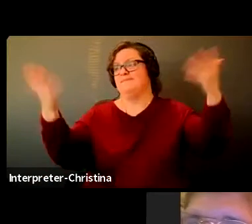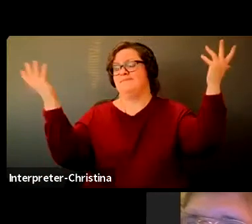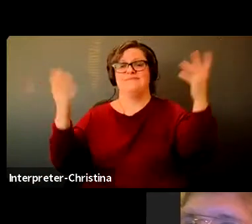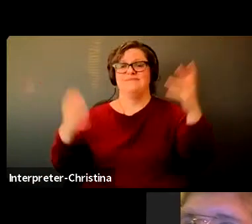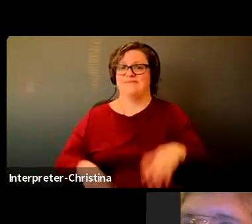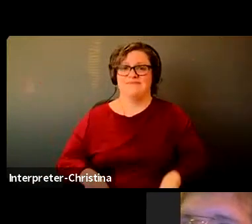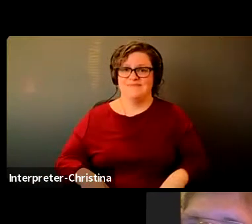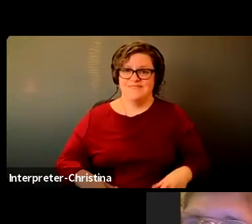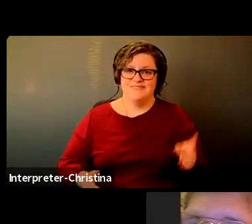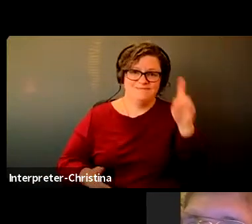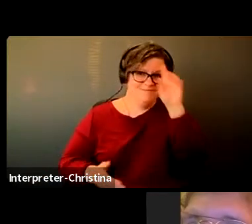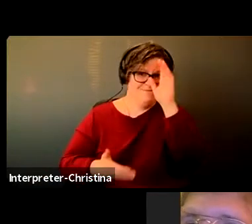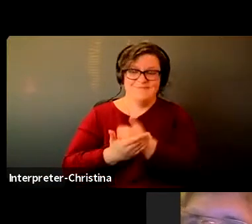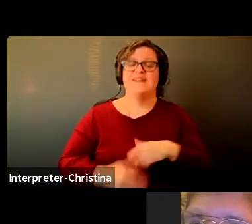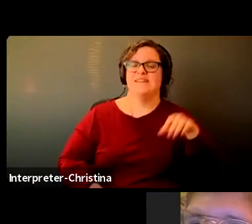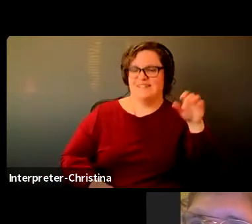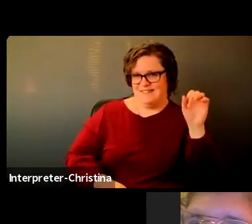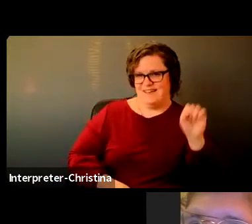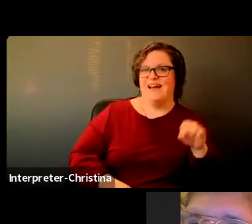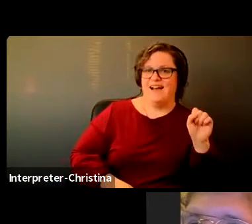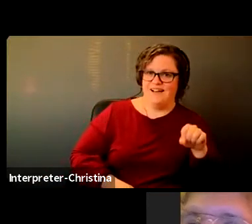those plants. There's so many levels.